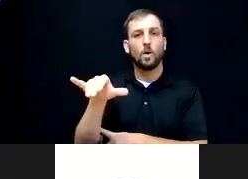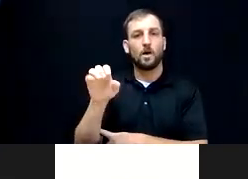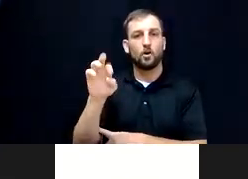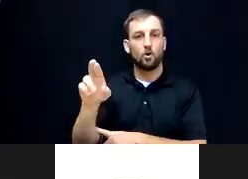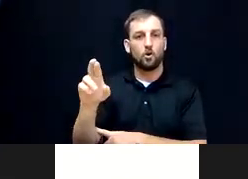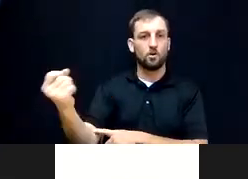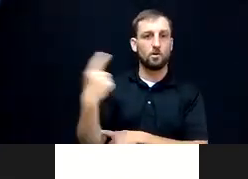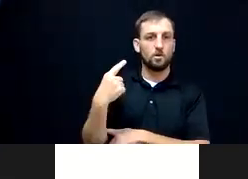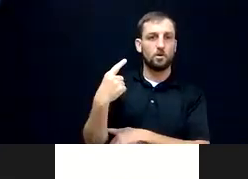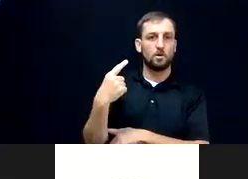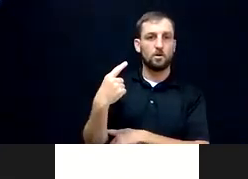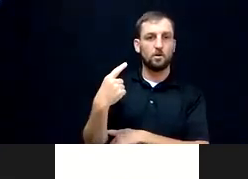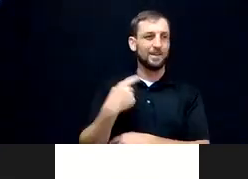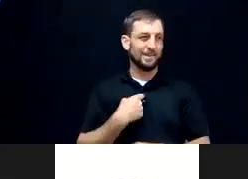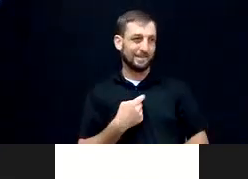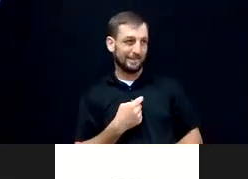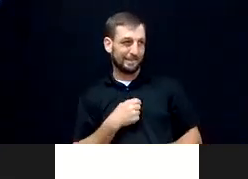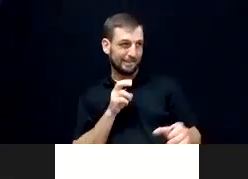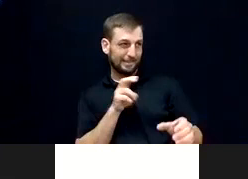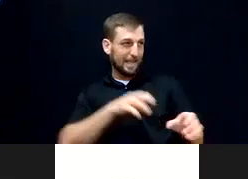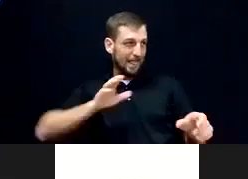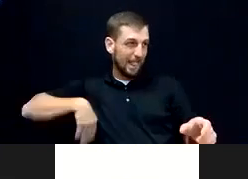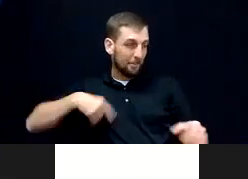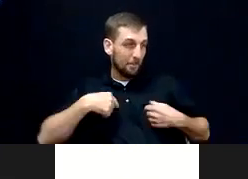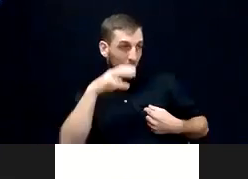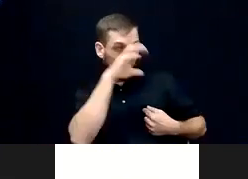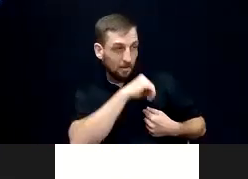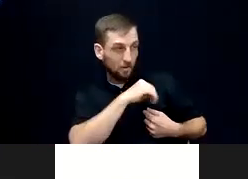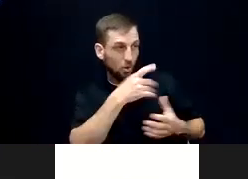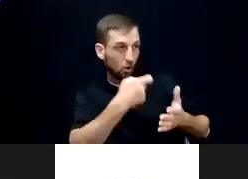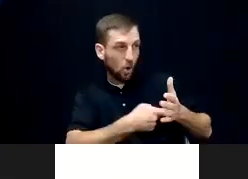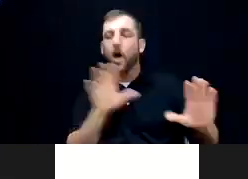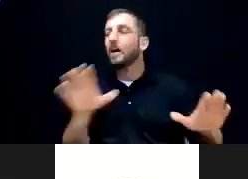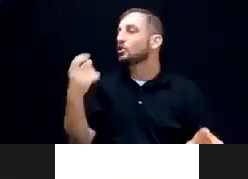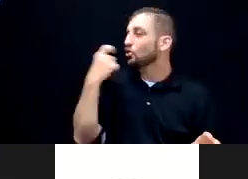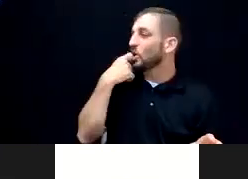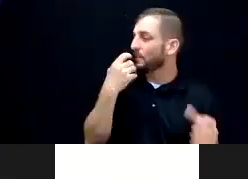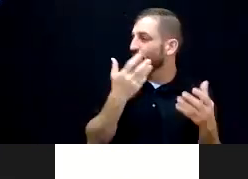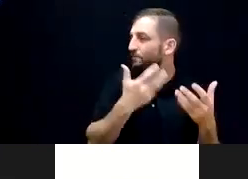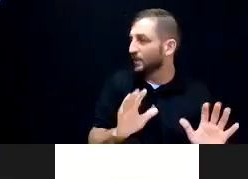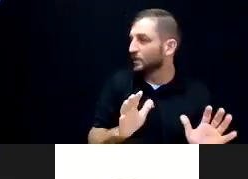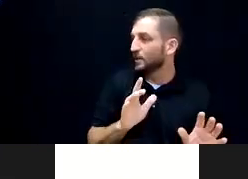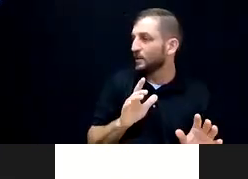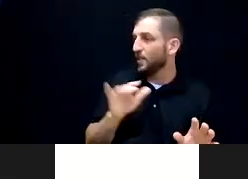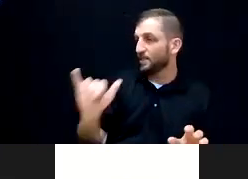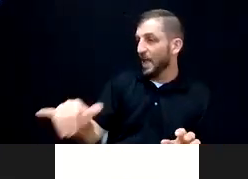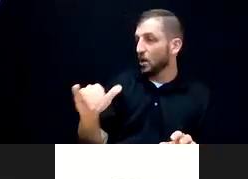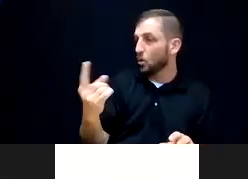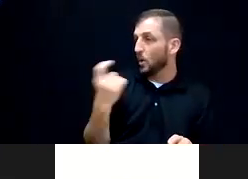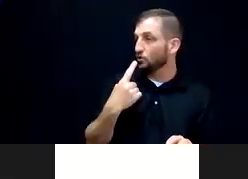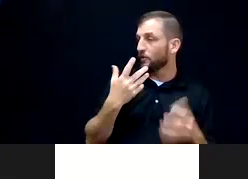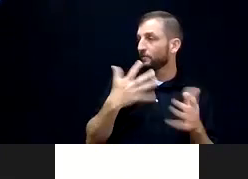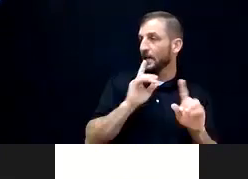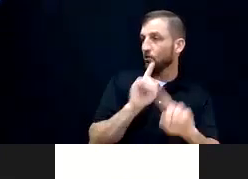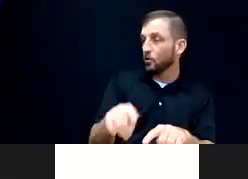I came on late and may have missed it, but what are the costs to, so we just finished answering that question, so we're going